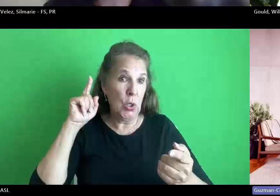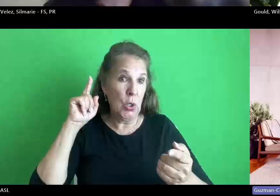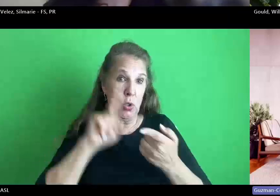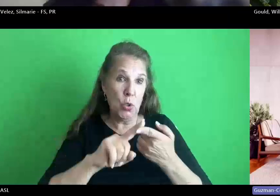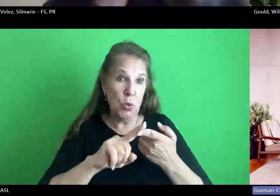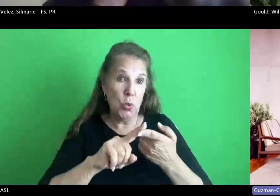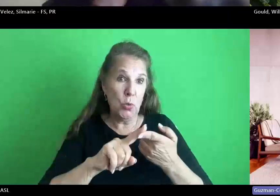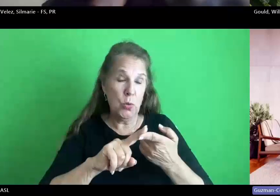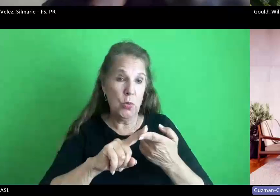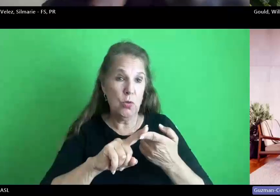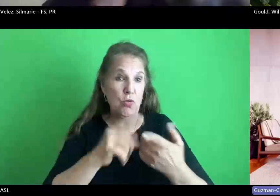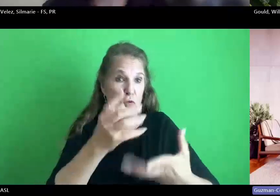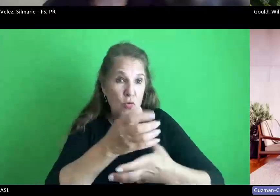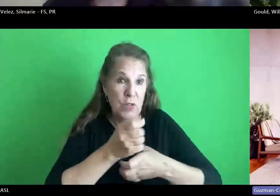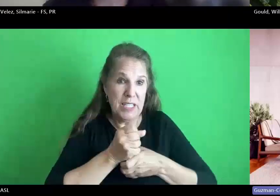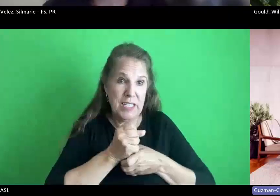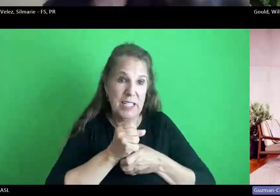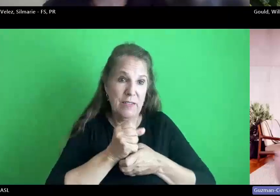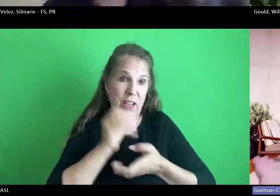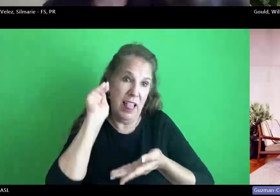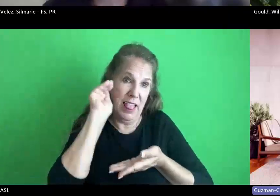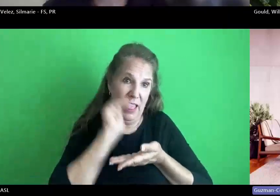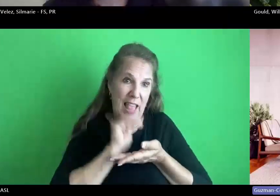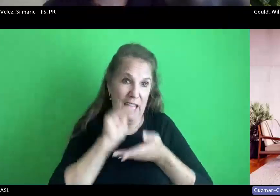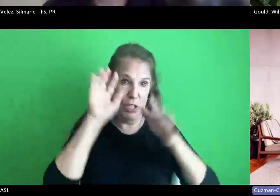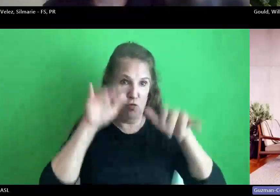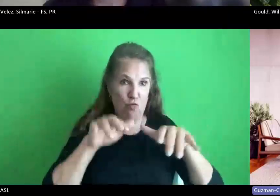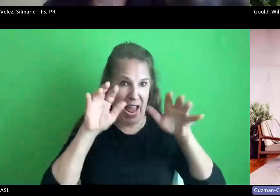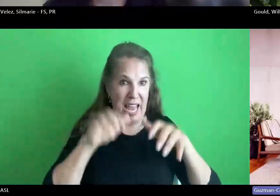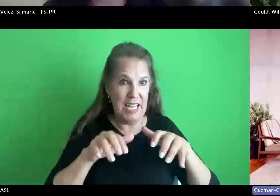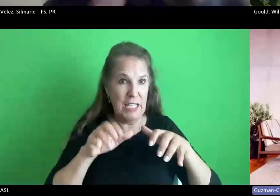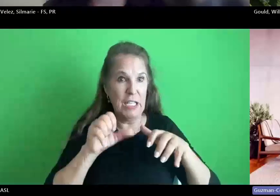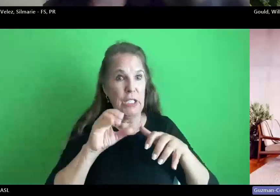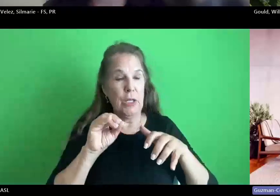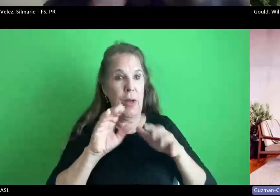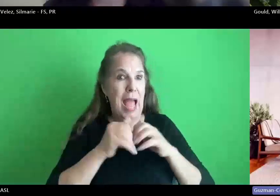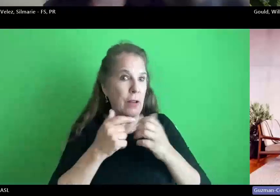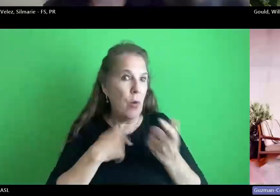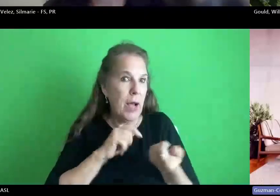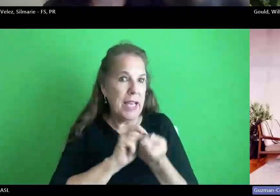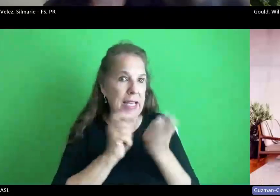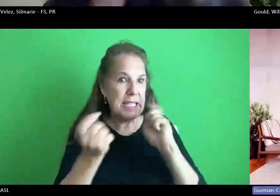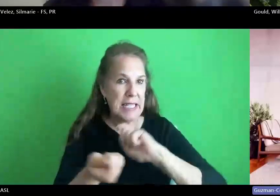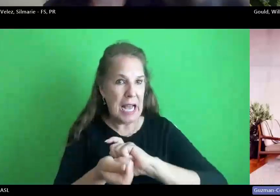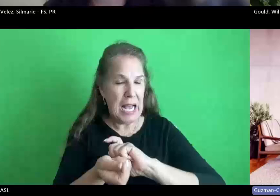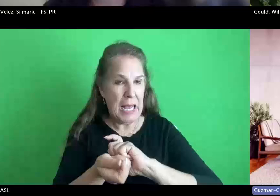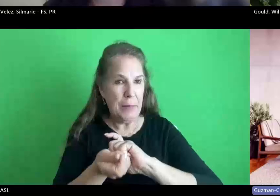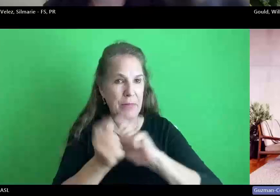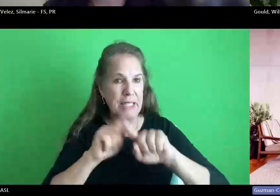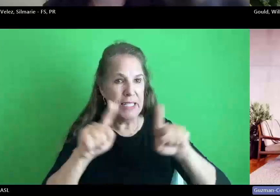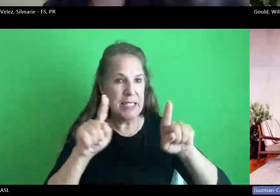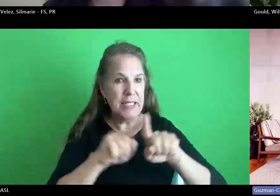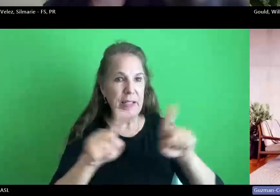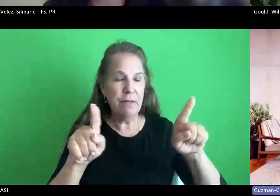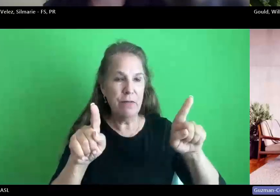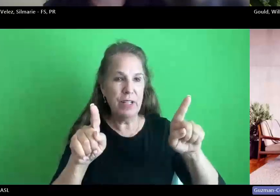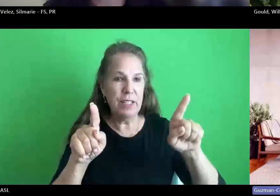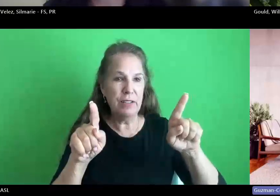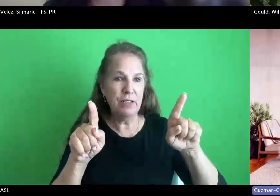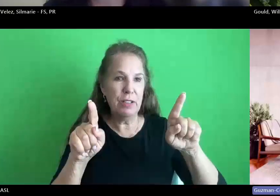to receive less rain. So how do I adopt different conservation practices